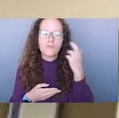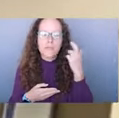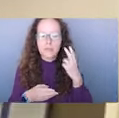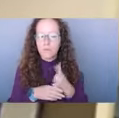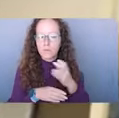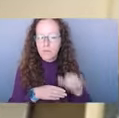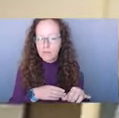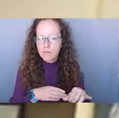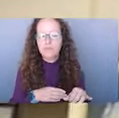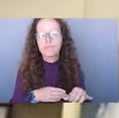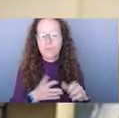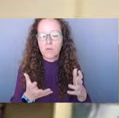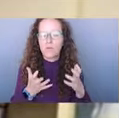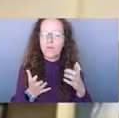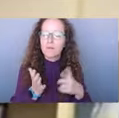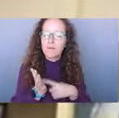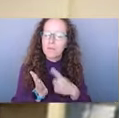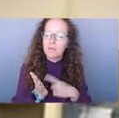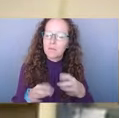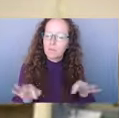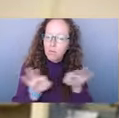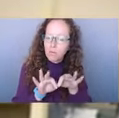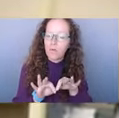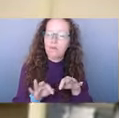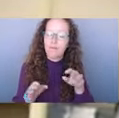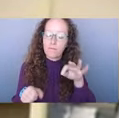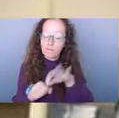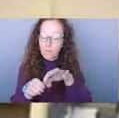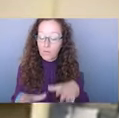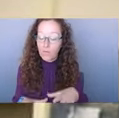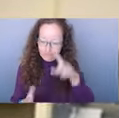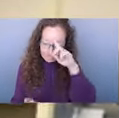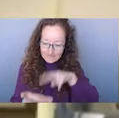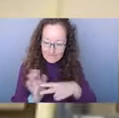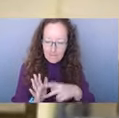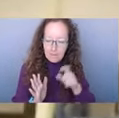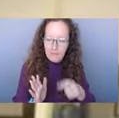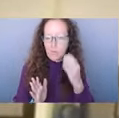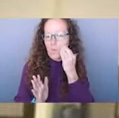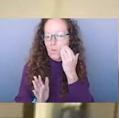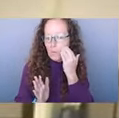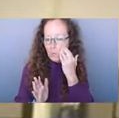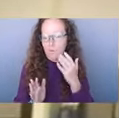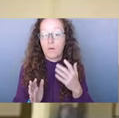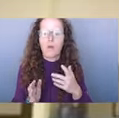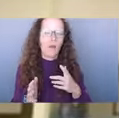voter's intent. And there are certain situations where as great as our tabulation equipment is, all the certification it goes through, they may not be able